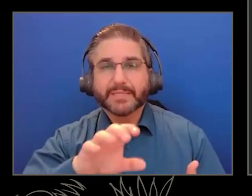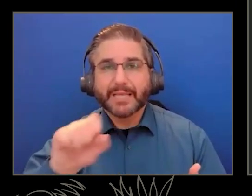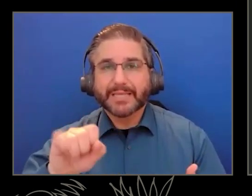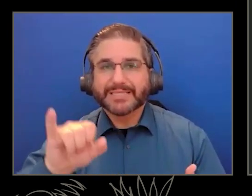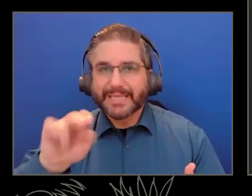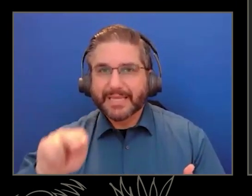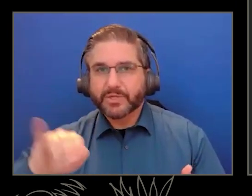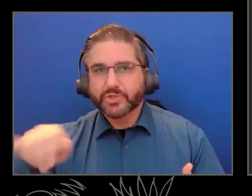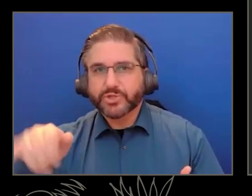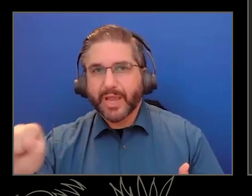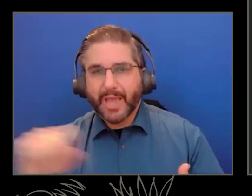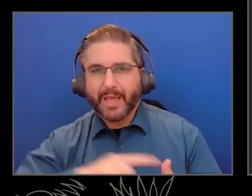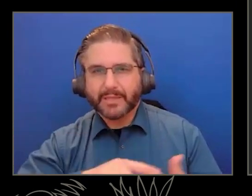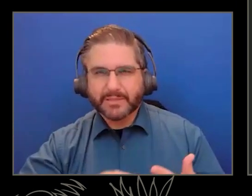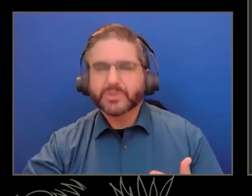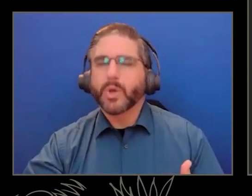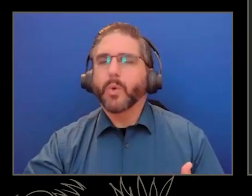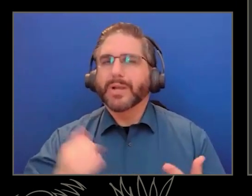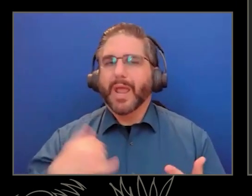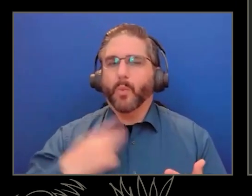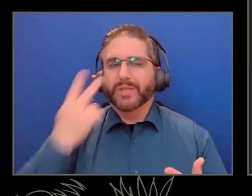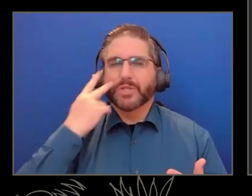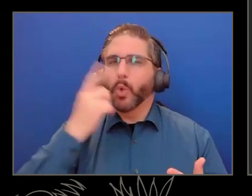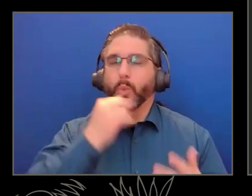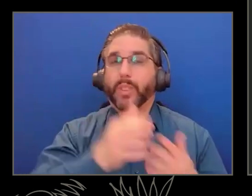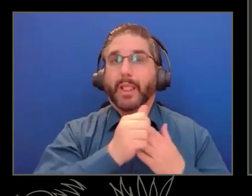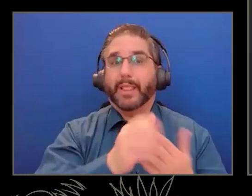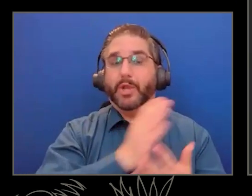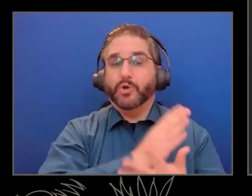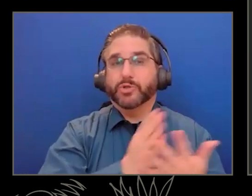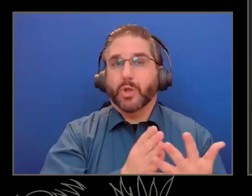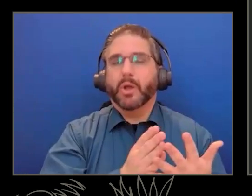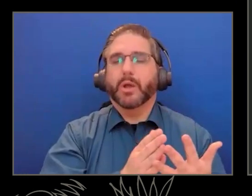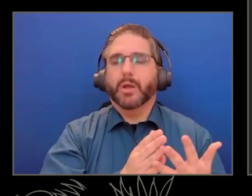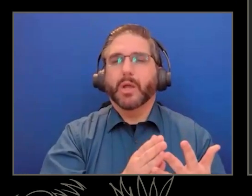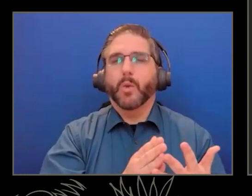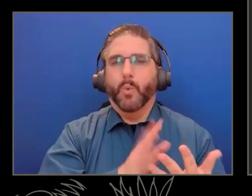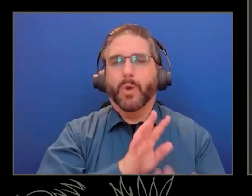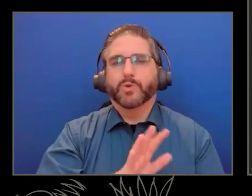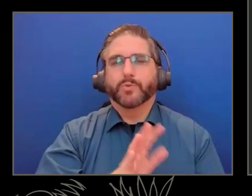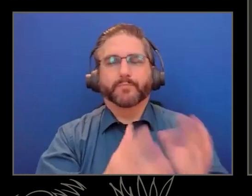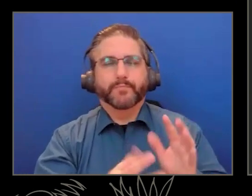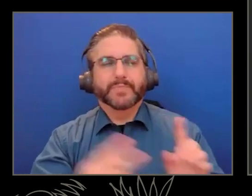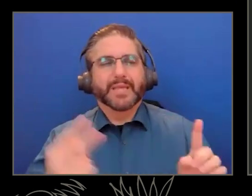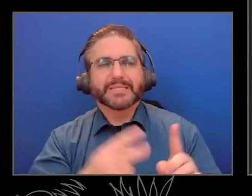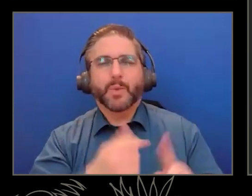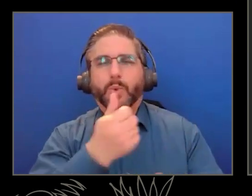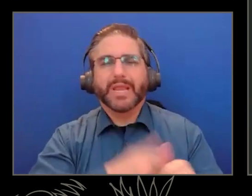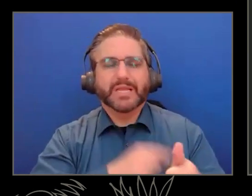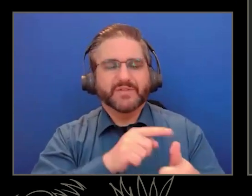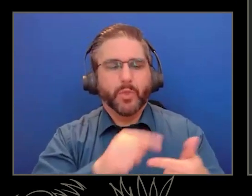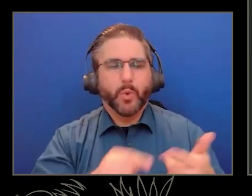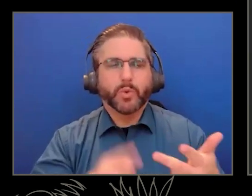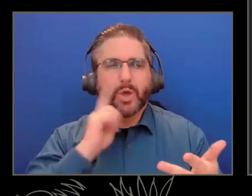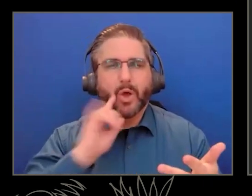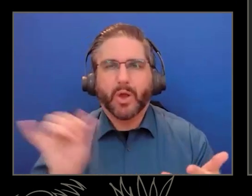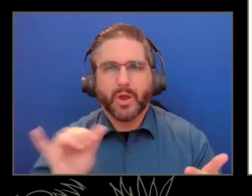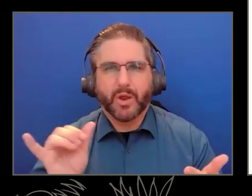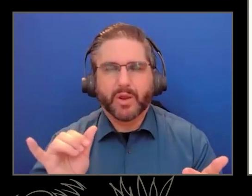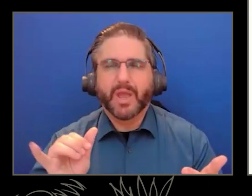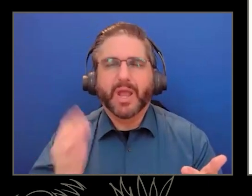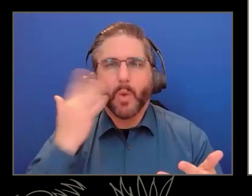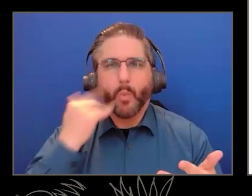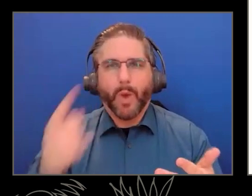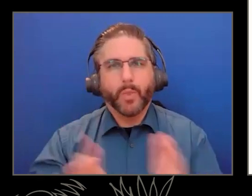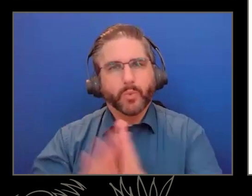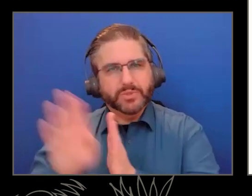we've seen who's leading the boards, let's take a deeper look and understand what each one of these styling options are and understand why developers are drawn